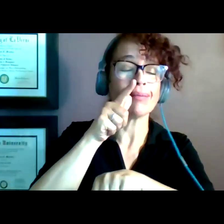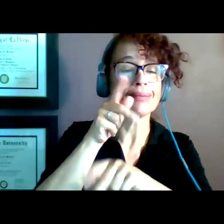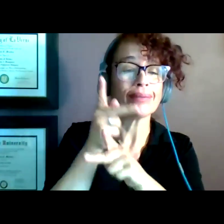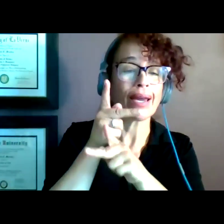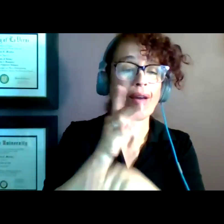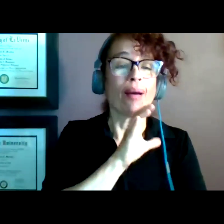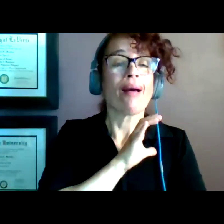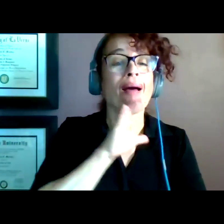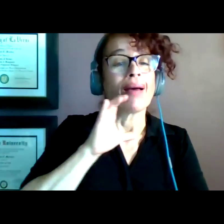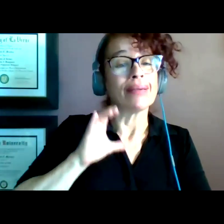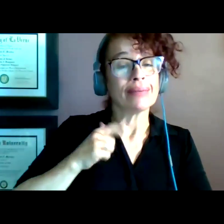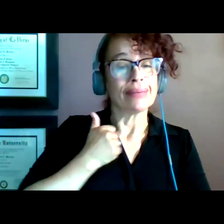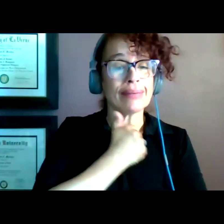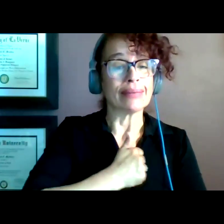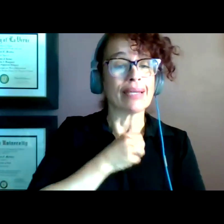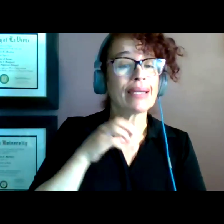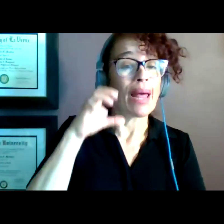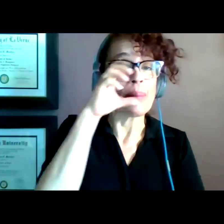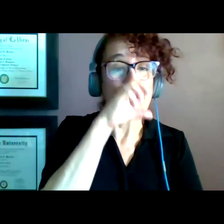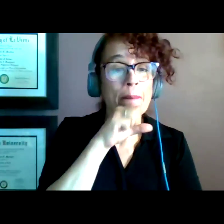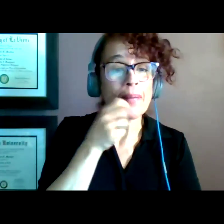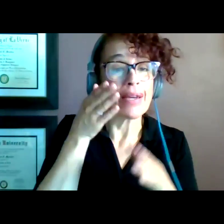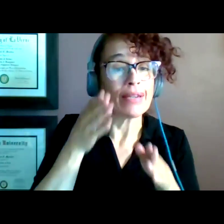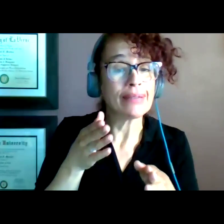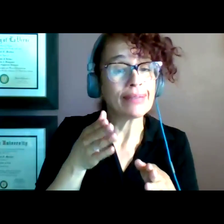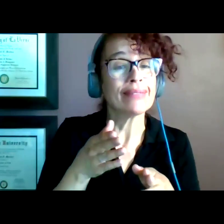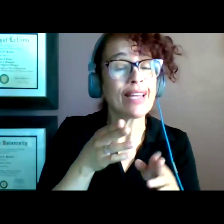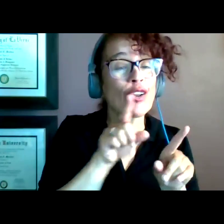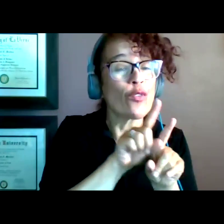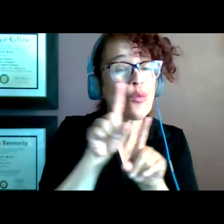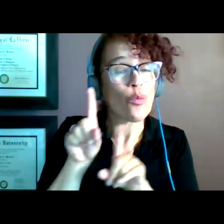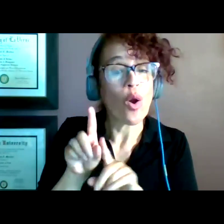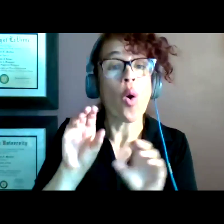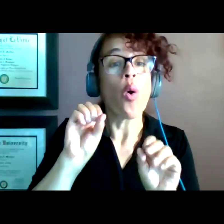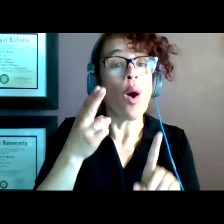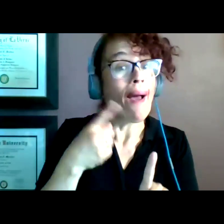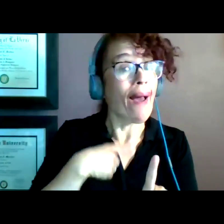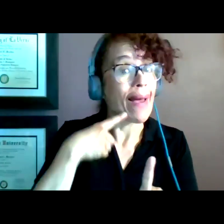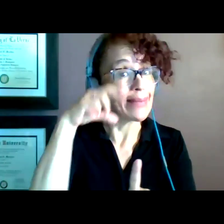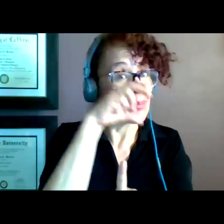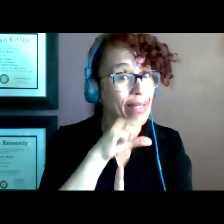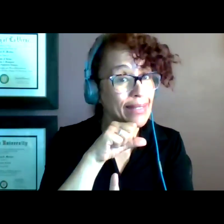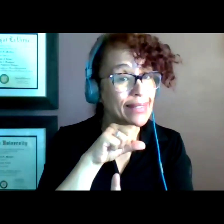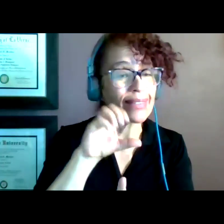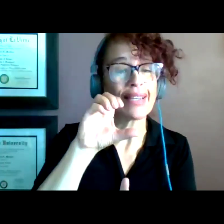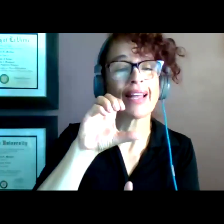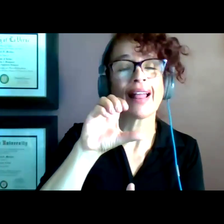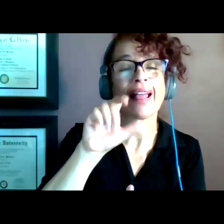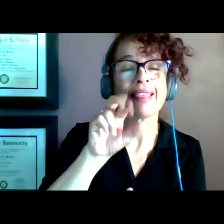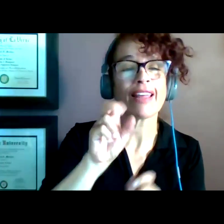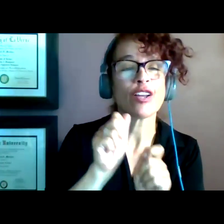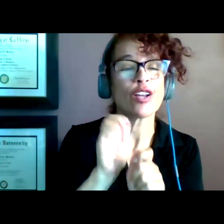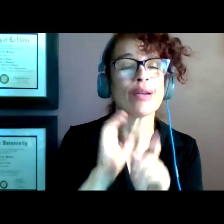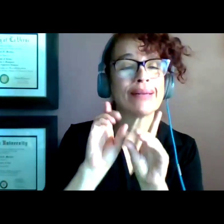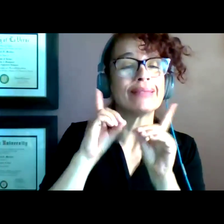for joining, and I apologize if I missed anyone. We're glad you're here as well. Oh, I did miss somebody, Claire Ramsey, who is with us from